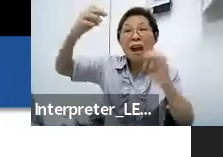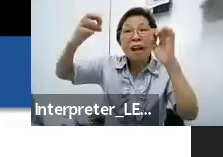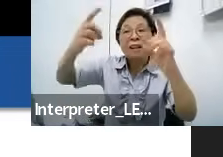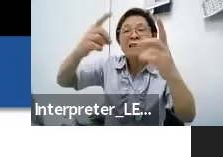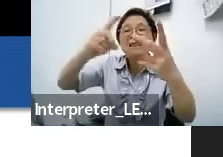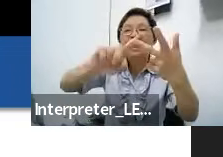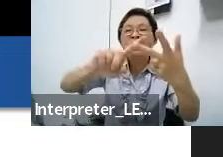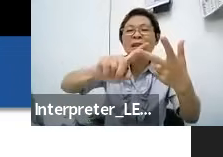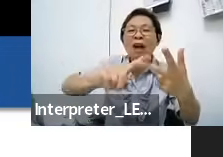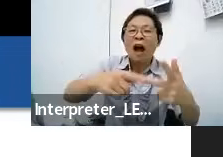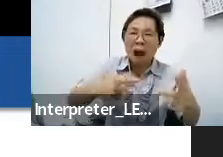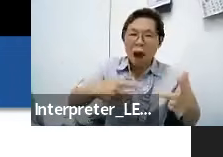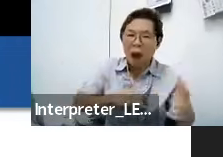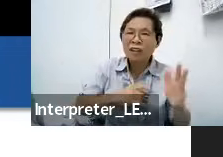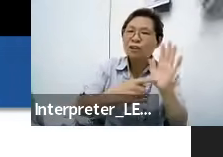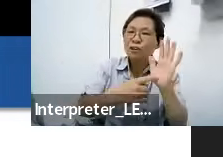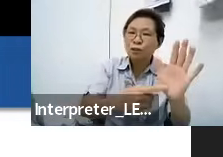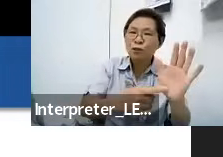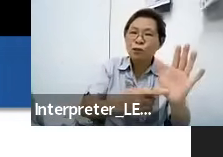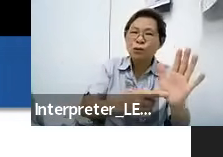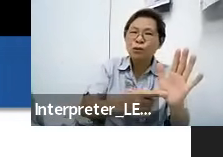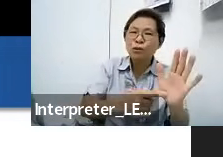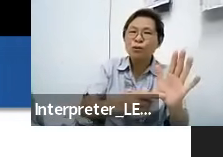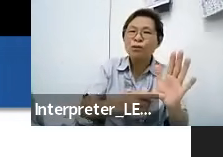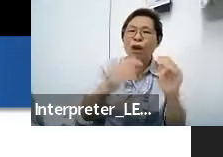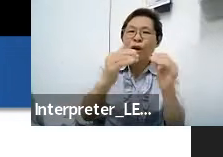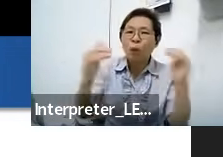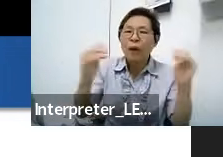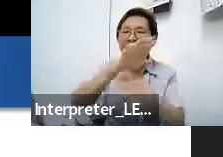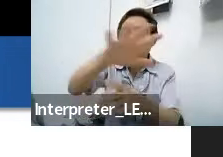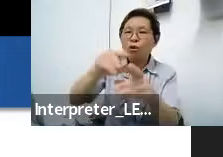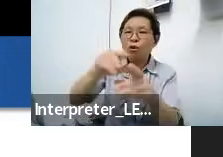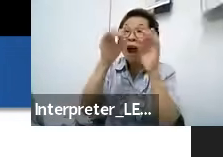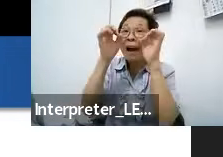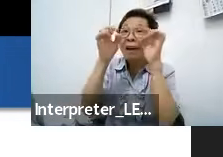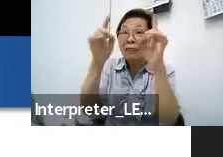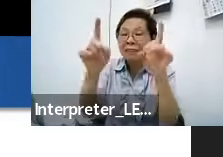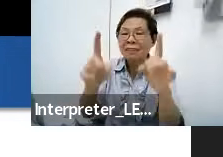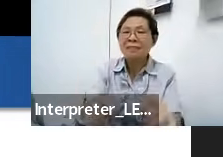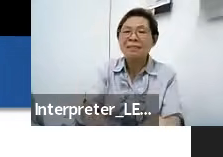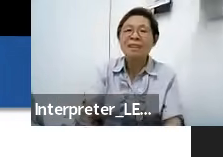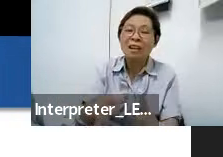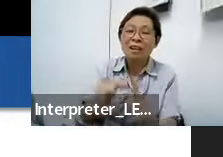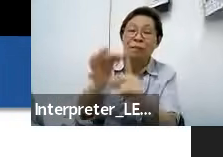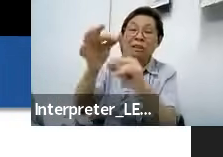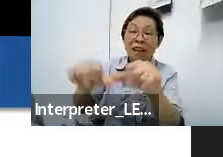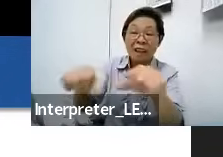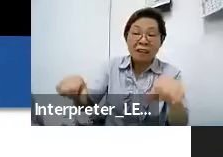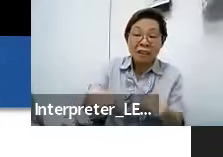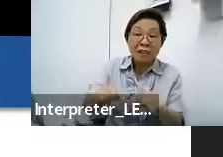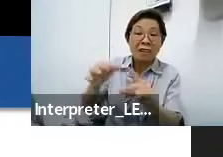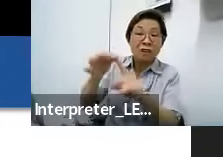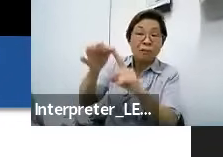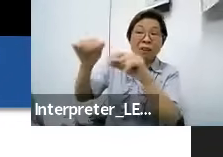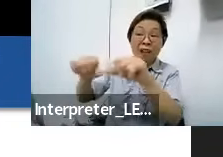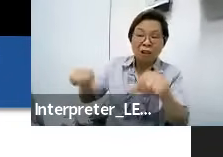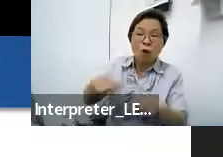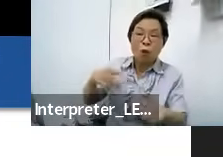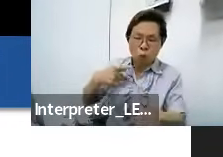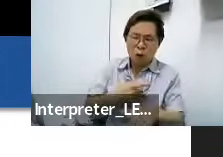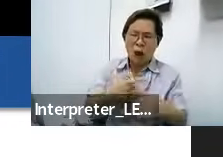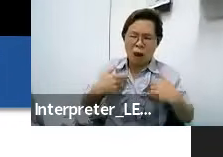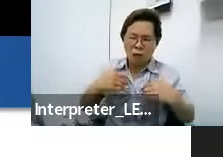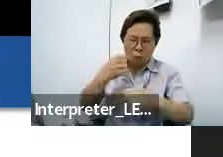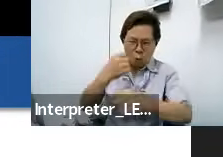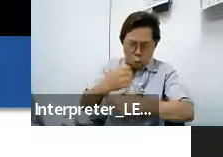I've highlighted the equity and inclusion in education, which is a special area that we have a lot of work